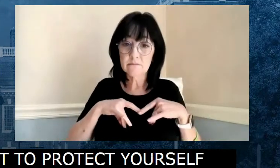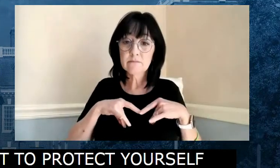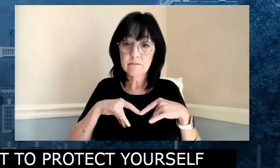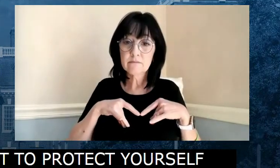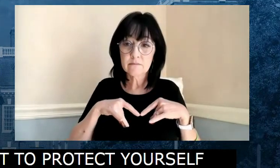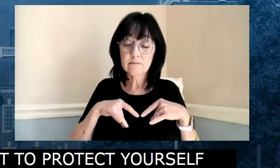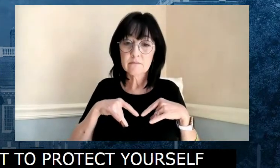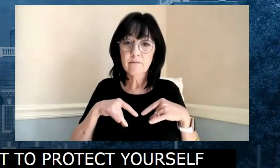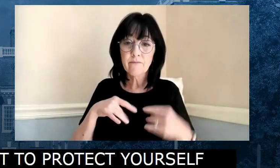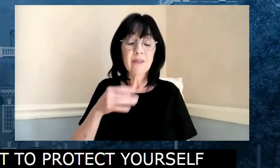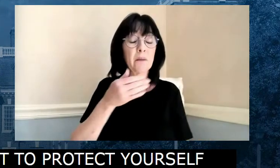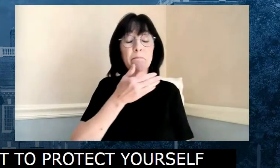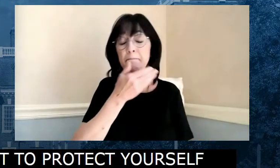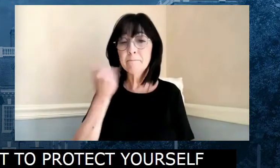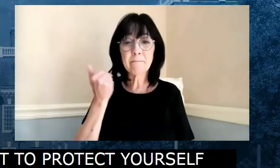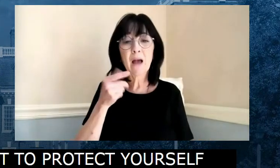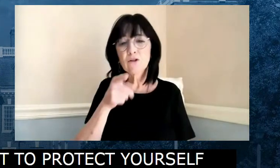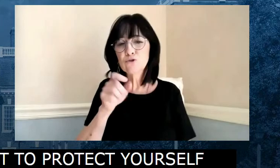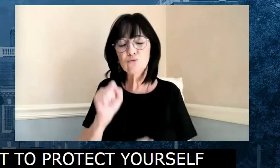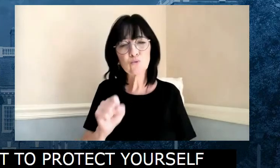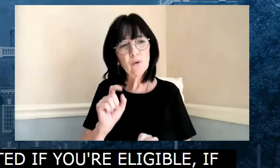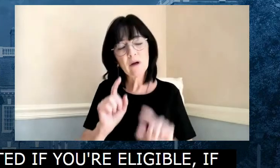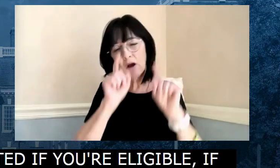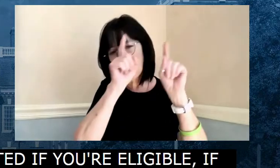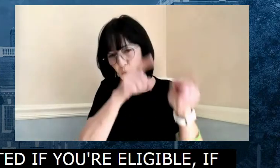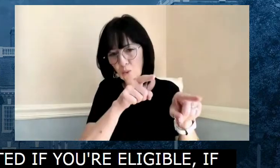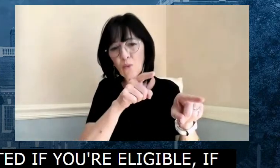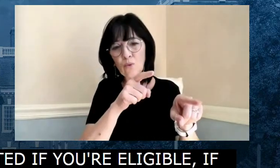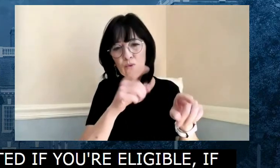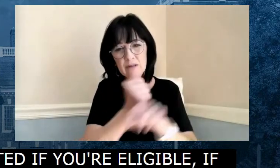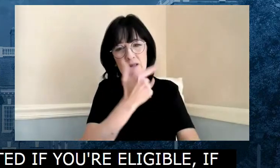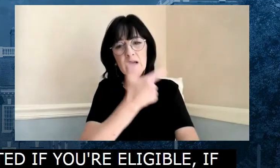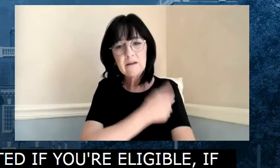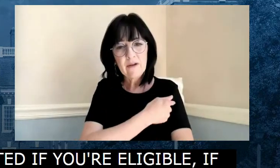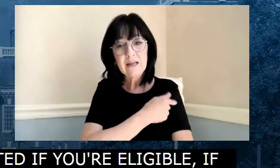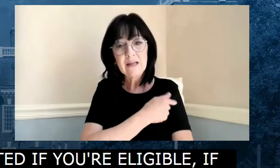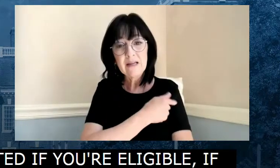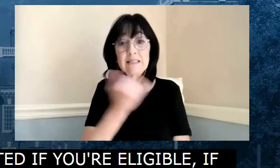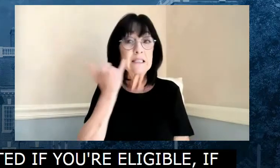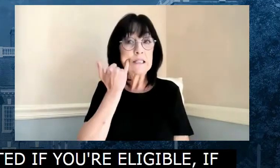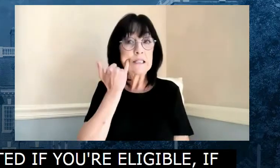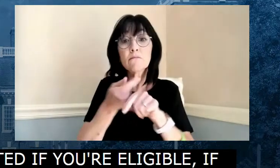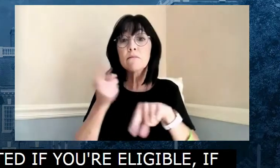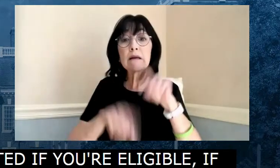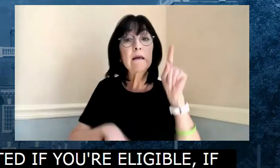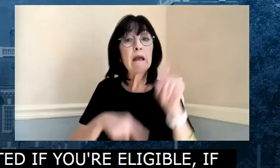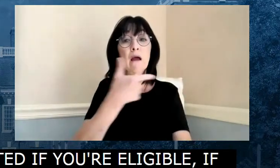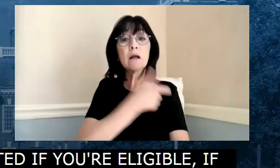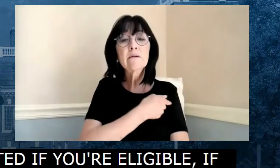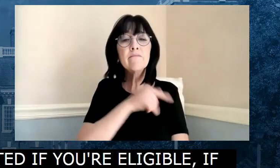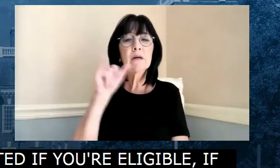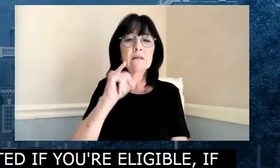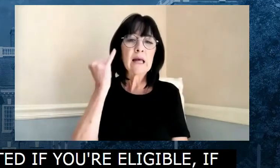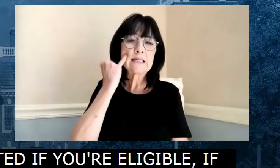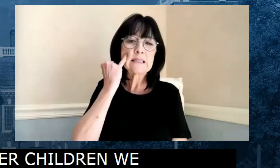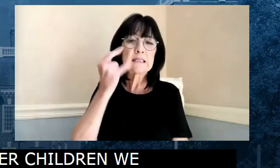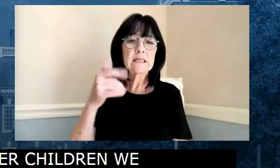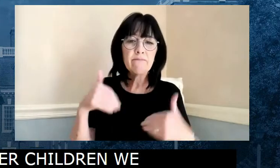are not, like in the case of younger children, we encourage you to continue to wear a face